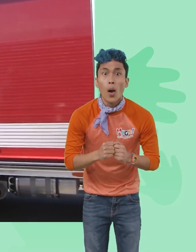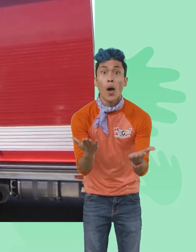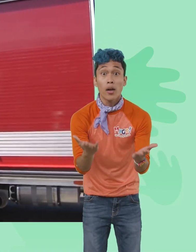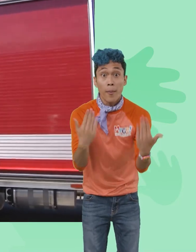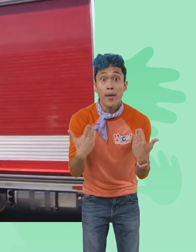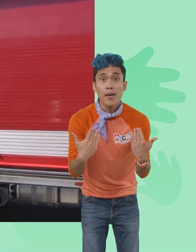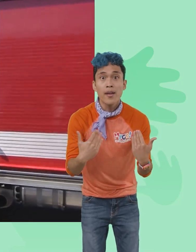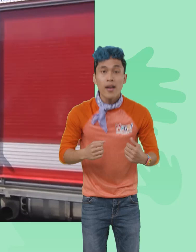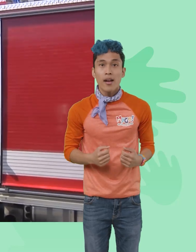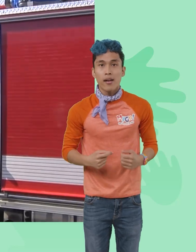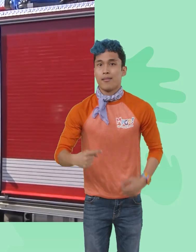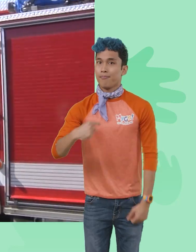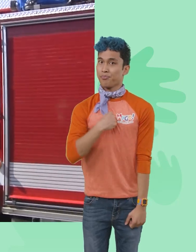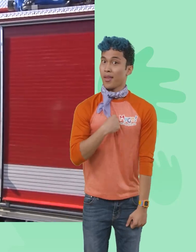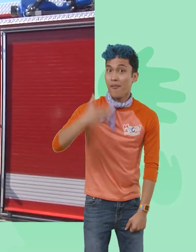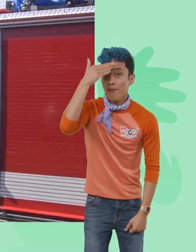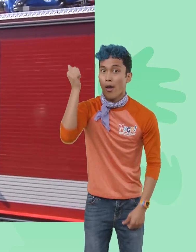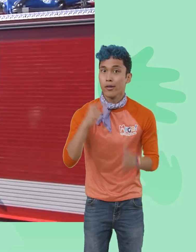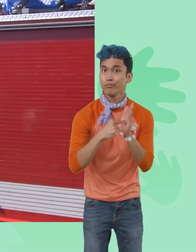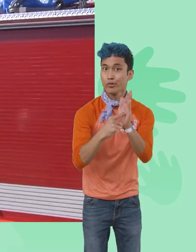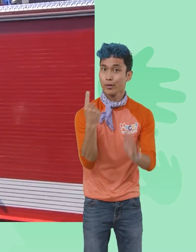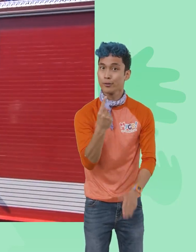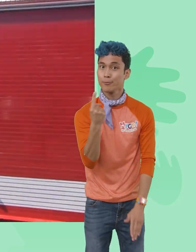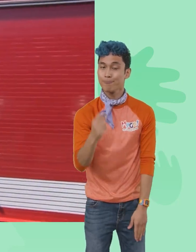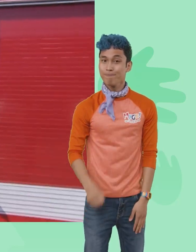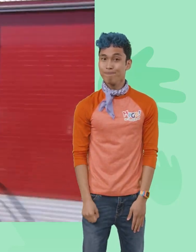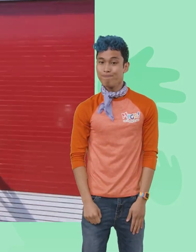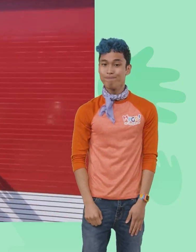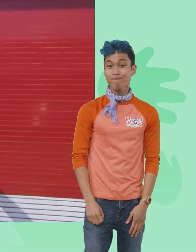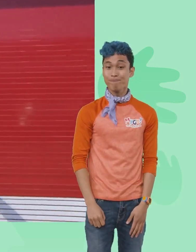Wait, hey, come back here. I forgot to show you something.